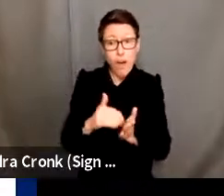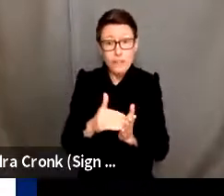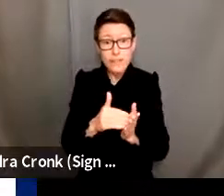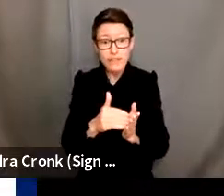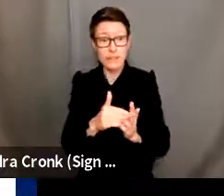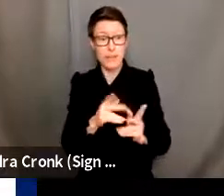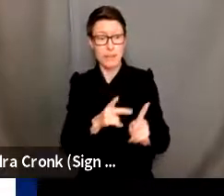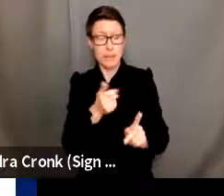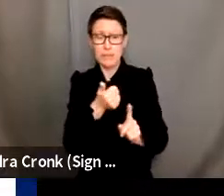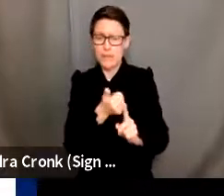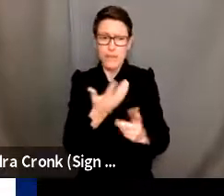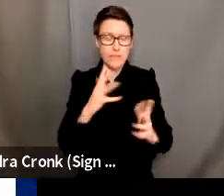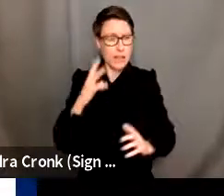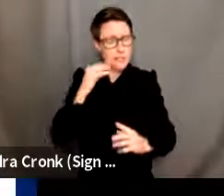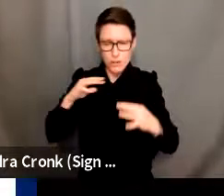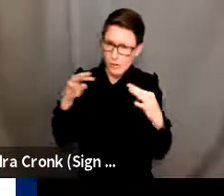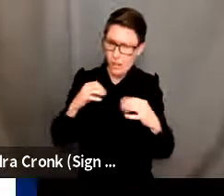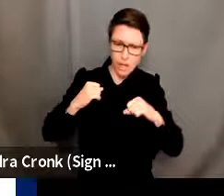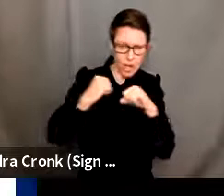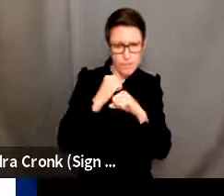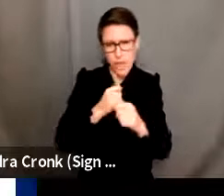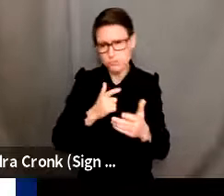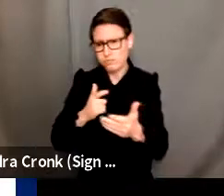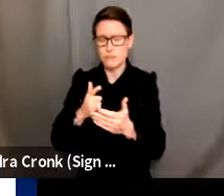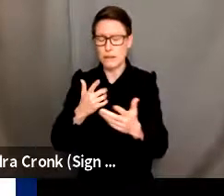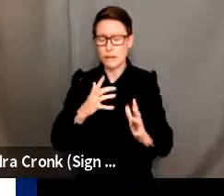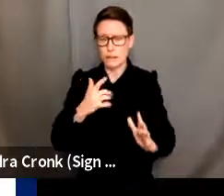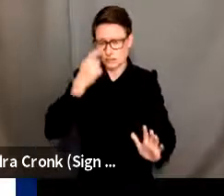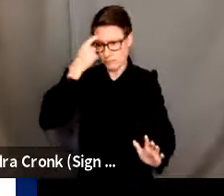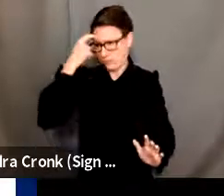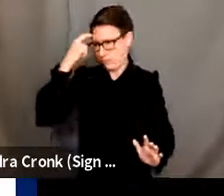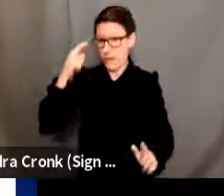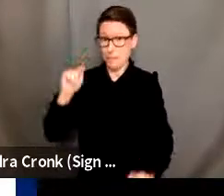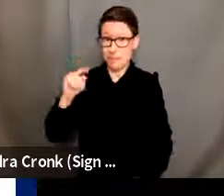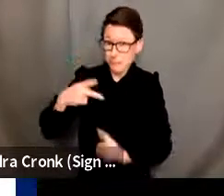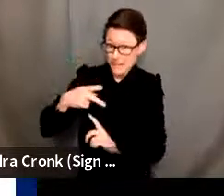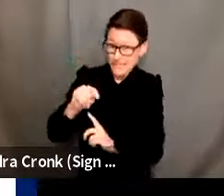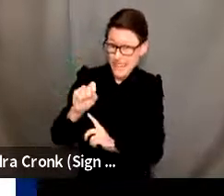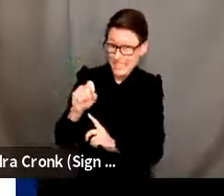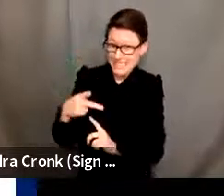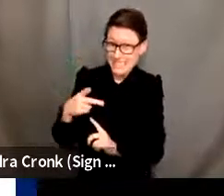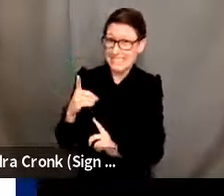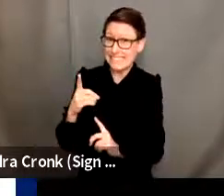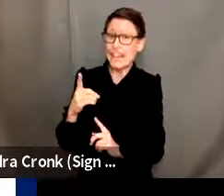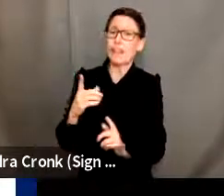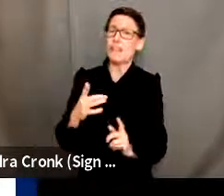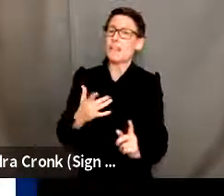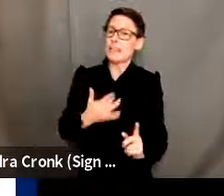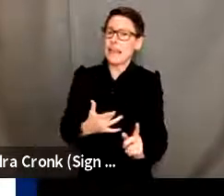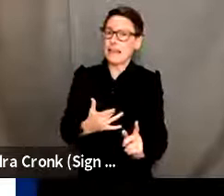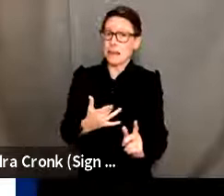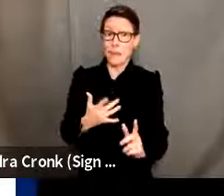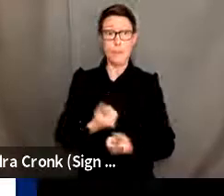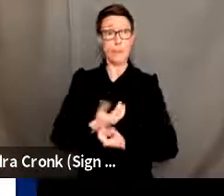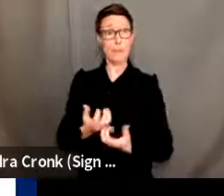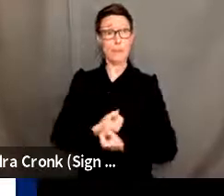PTSD do not feel comfortable talking to family members about the challenges that they faced while they were in combat. Typically,